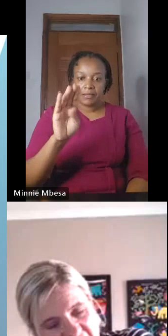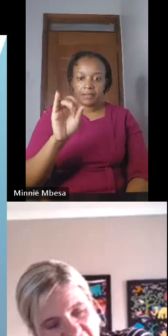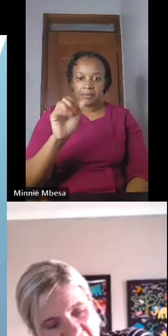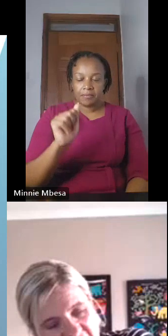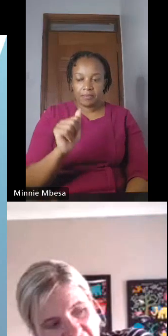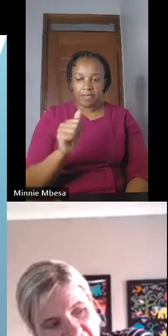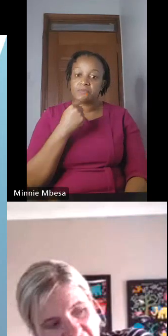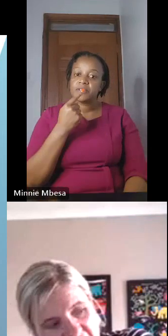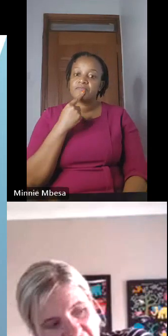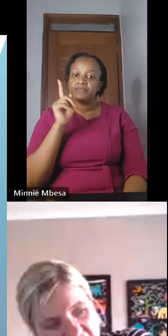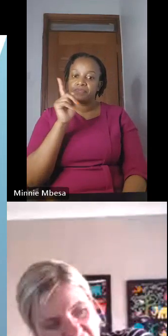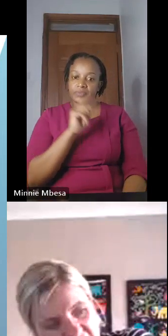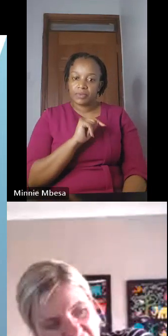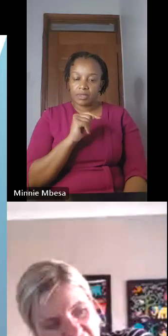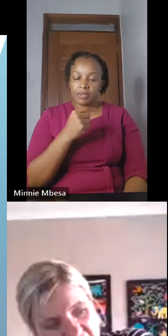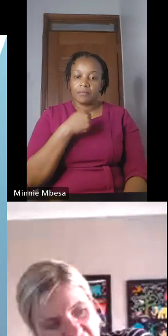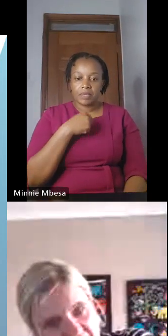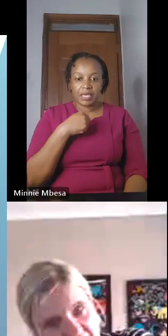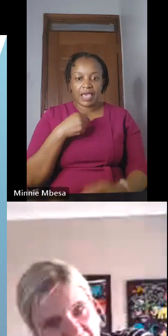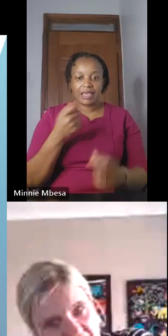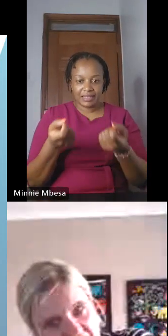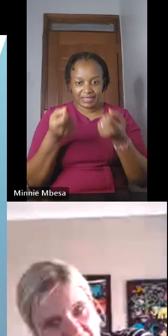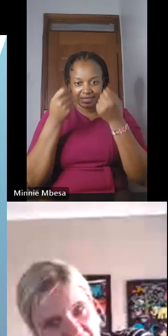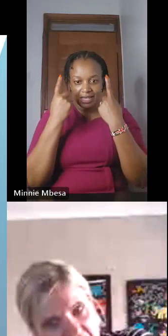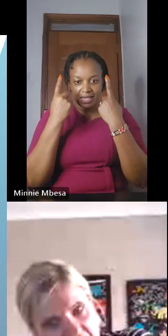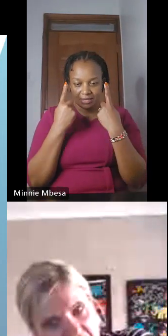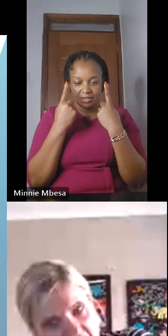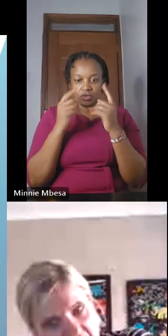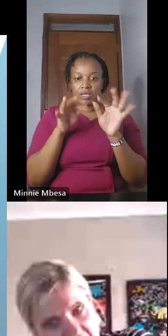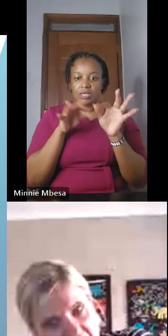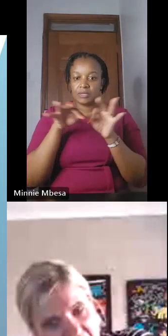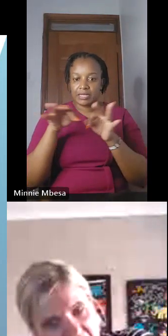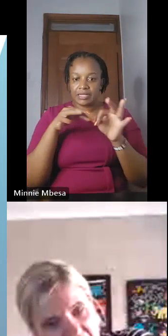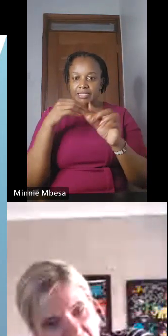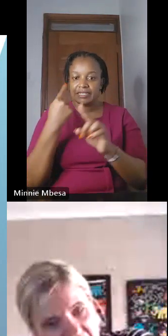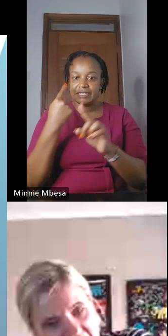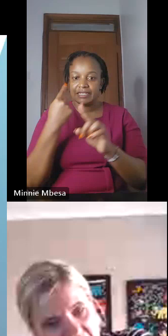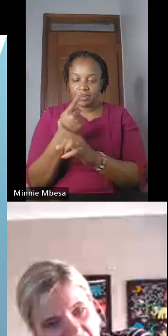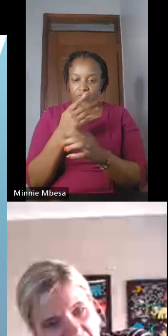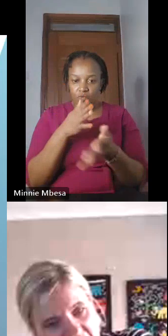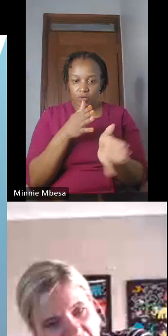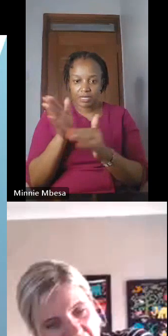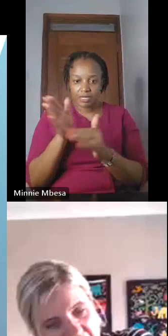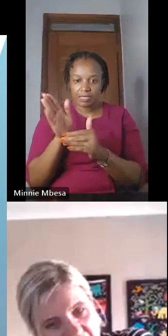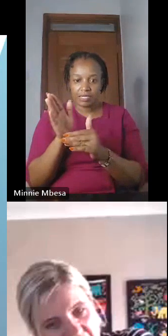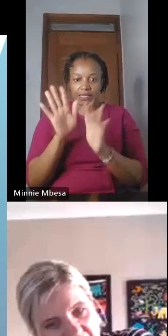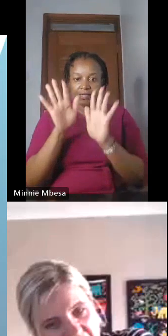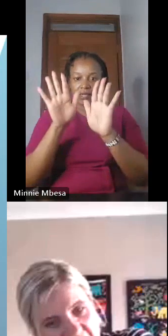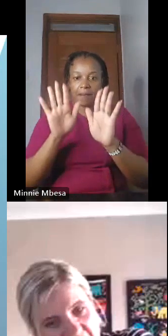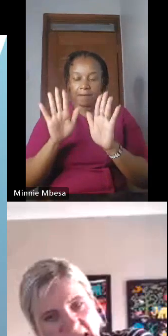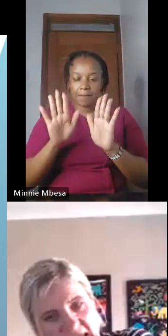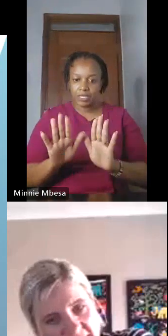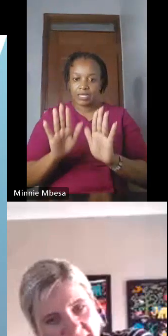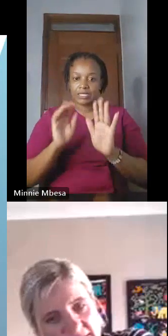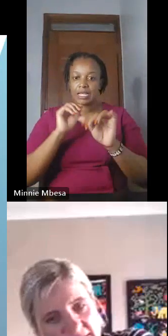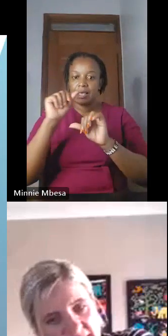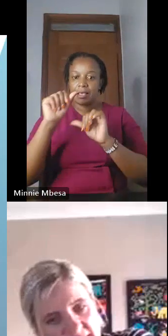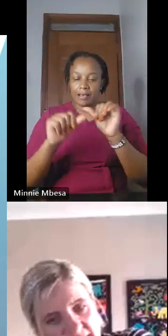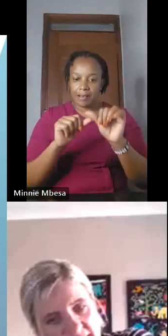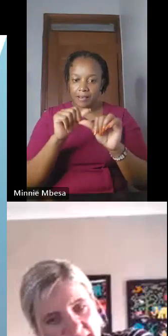you explain it in so many ways, the importance of being employed.